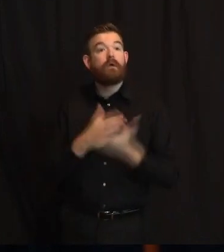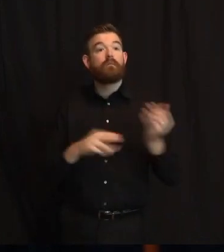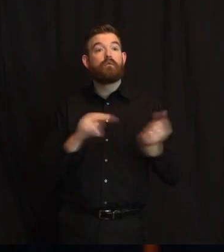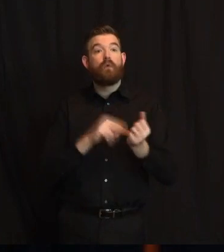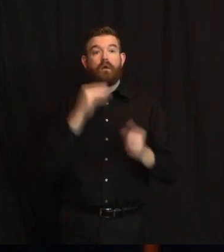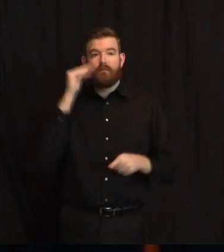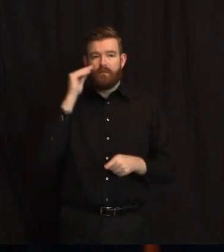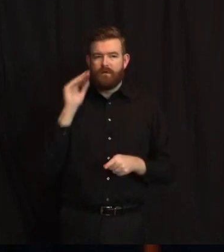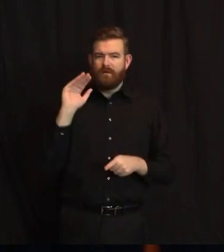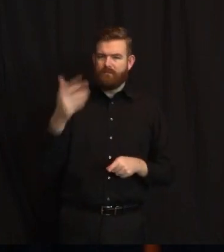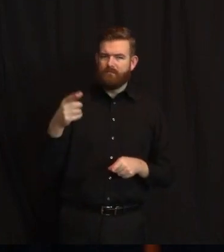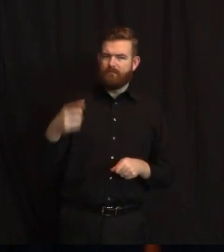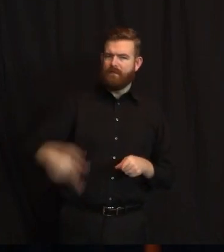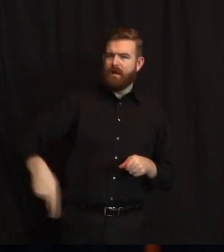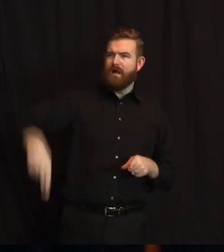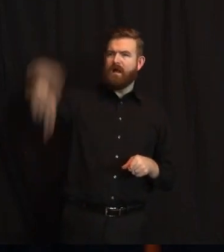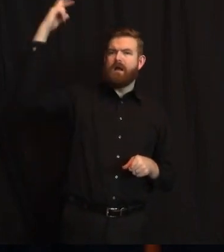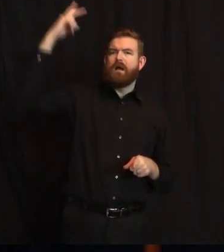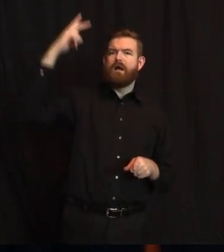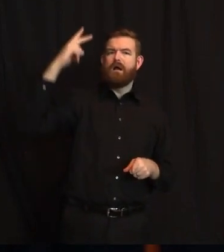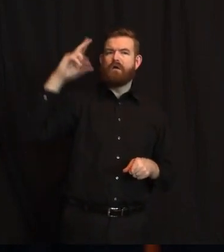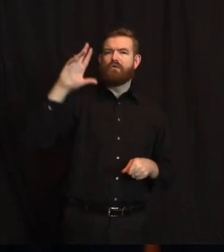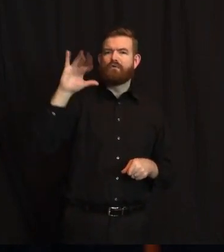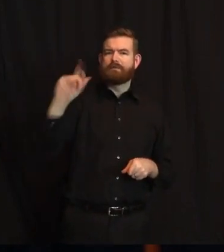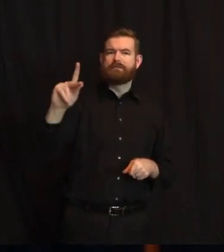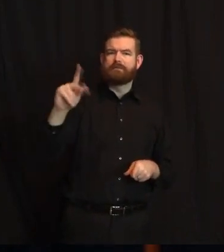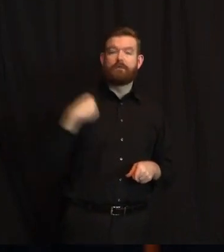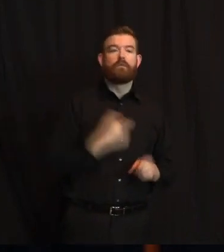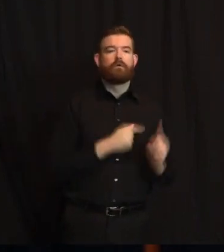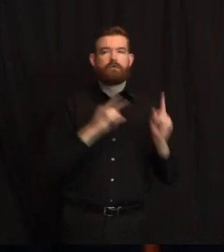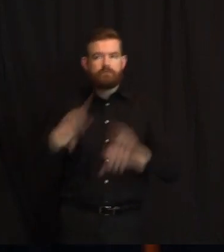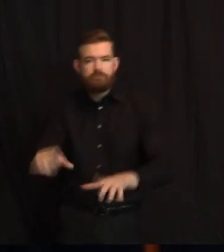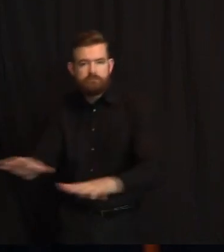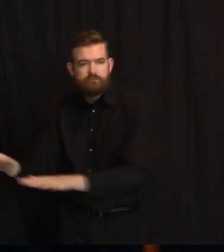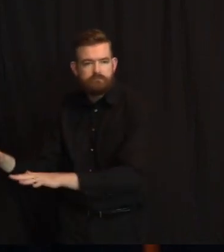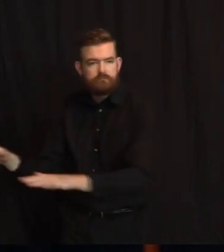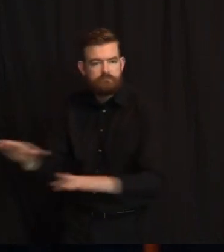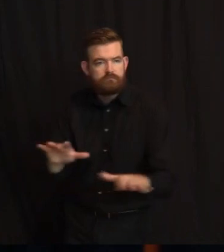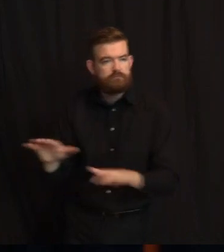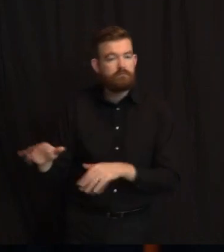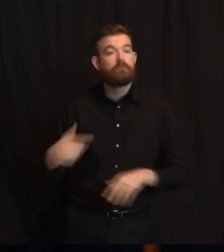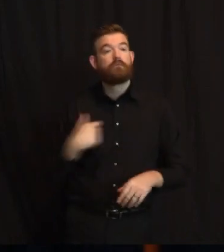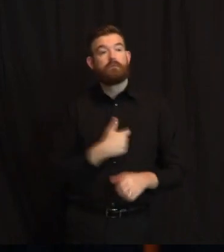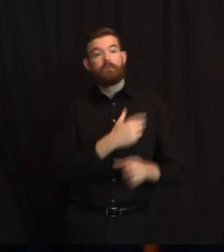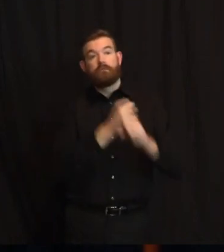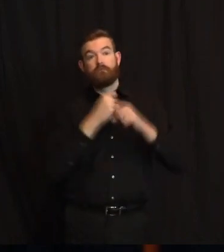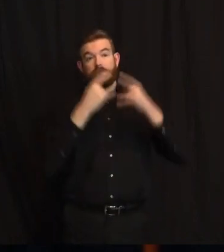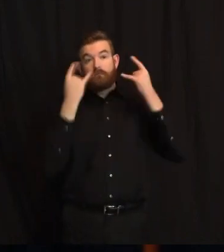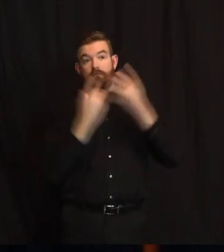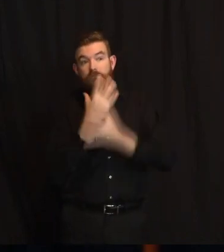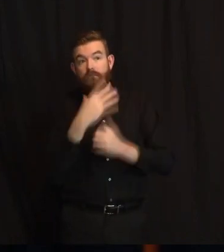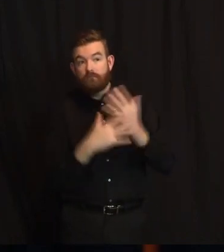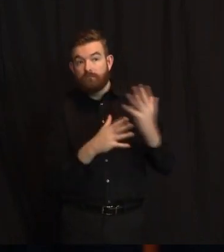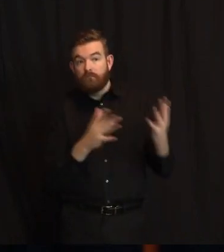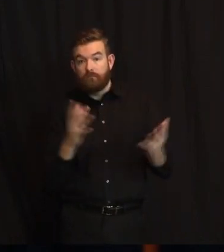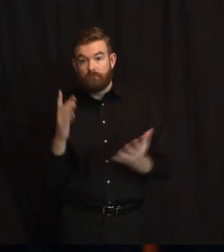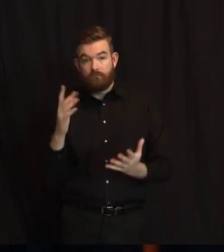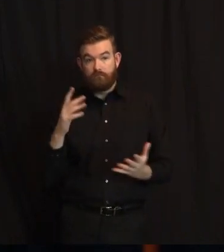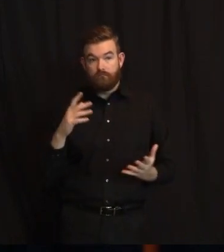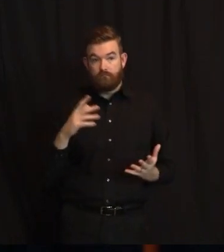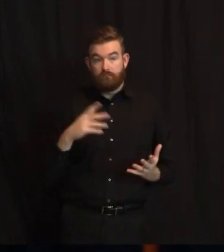And we are getting PPE for our staff to actually go on site to those nursing homes